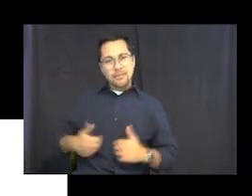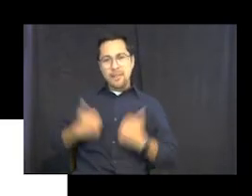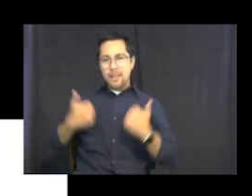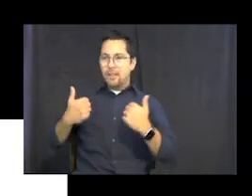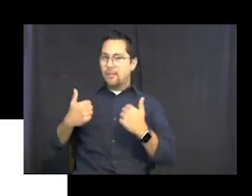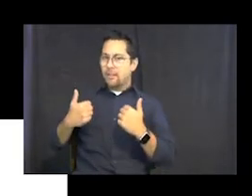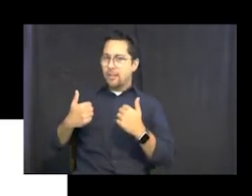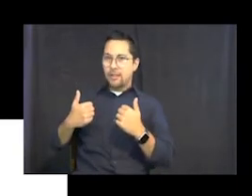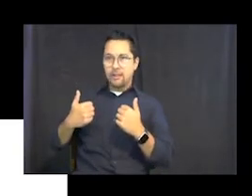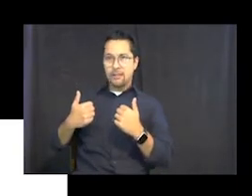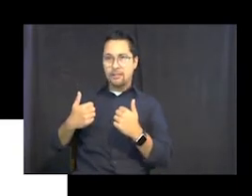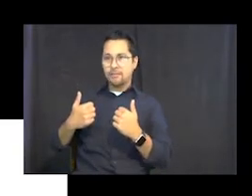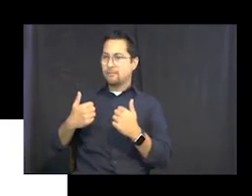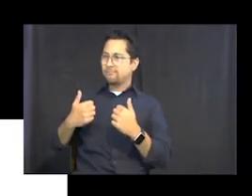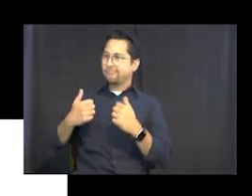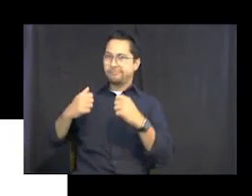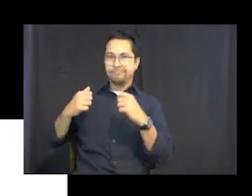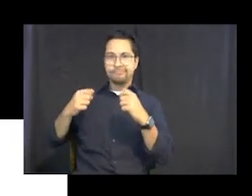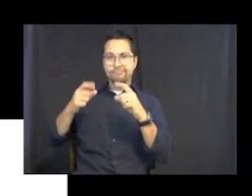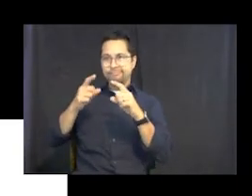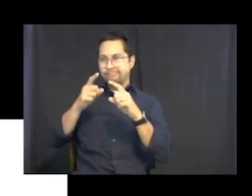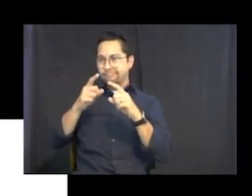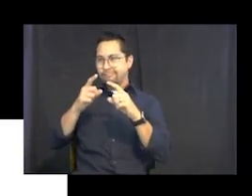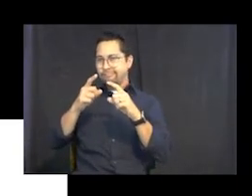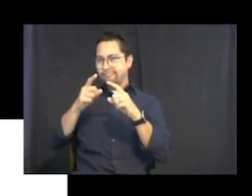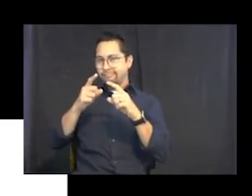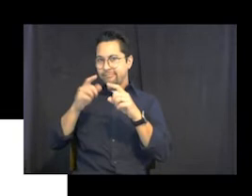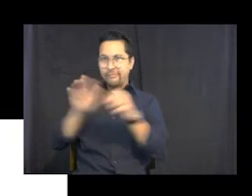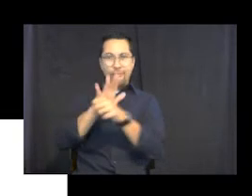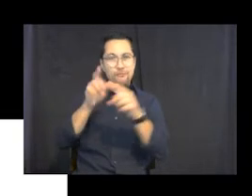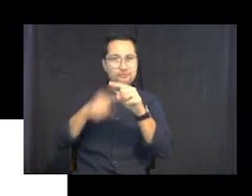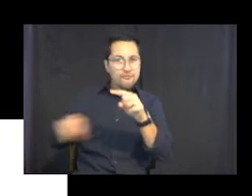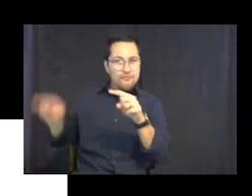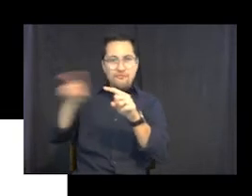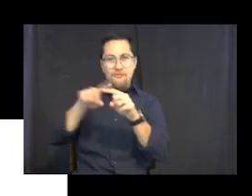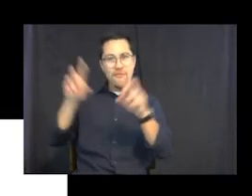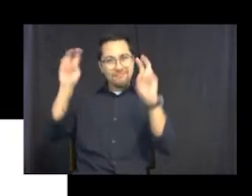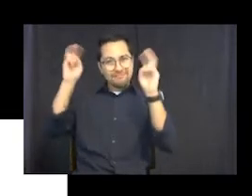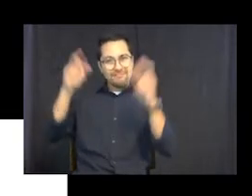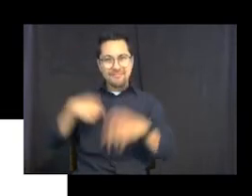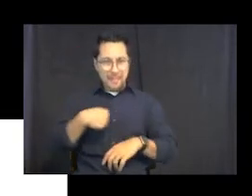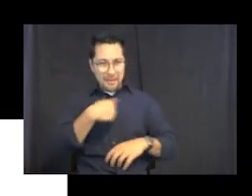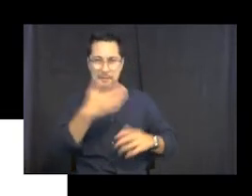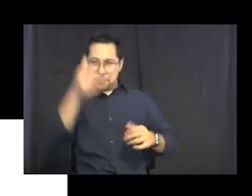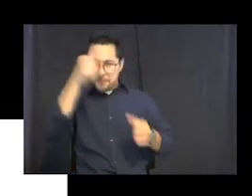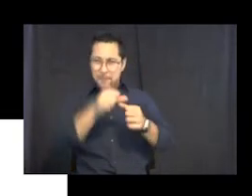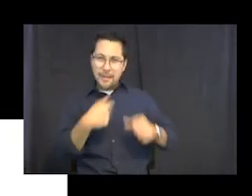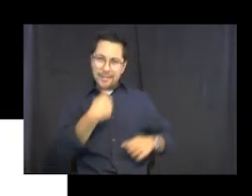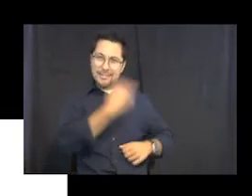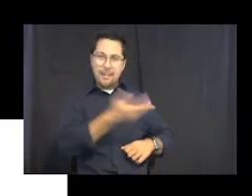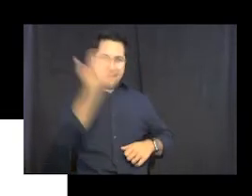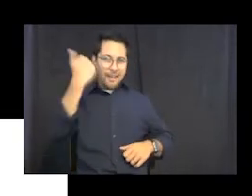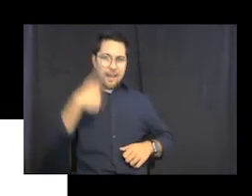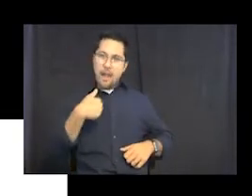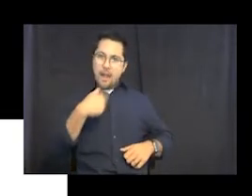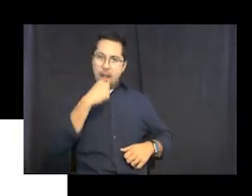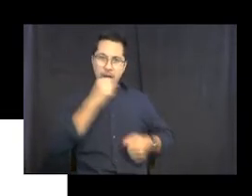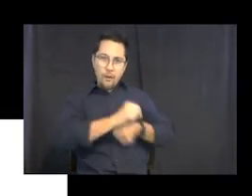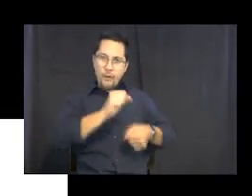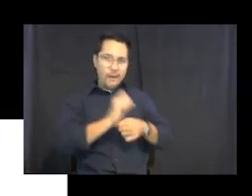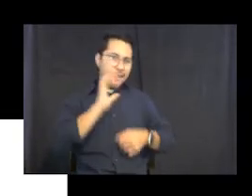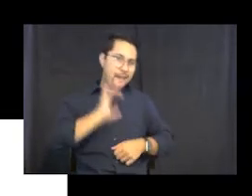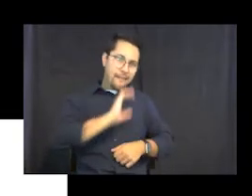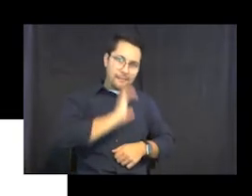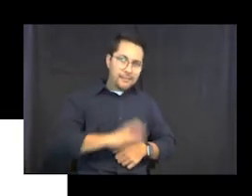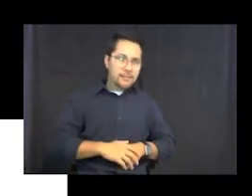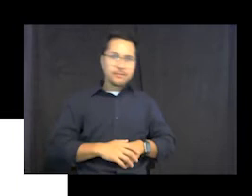full circle of those days that I said a cafeteria worker I am not,